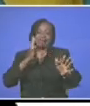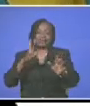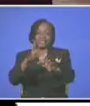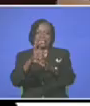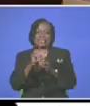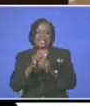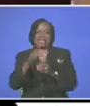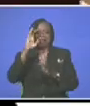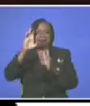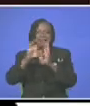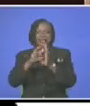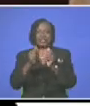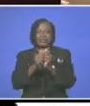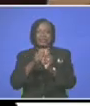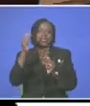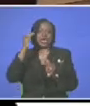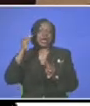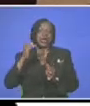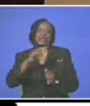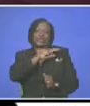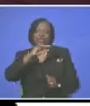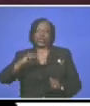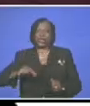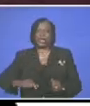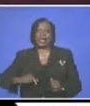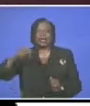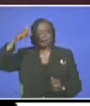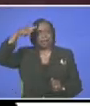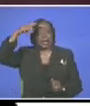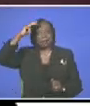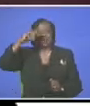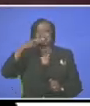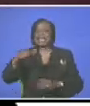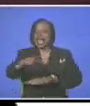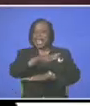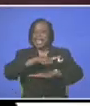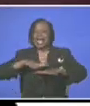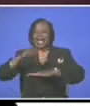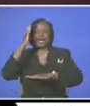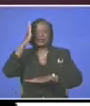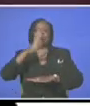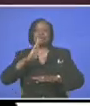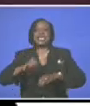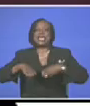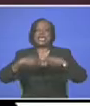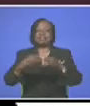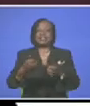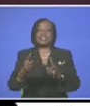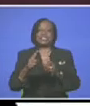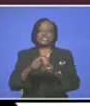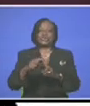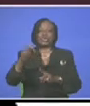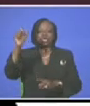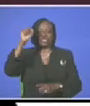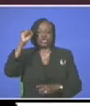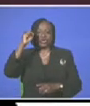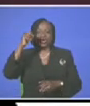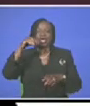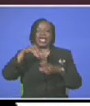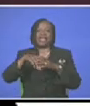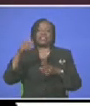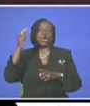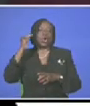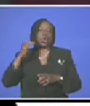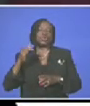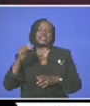queen. The prime minister making this announcement that land will be given to Shawnee in the subdivision called Golden Girls